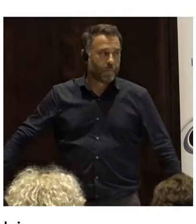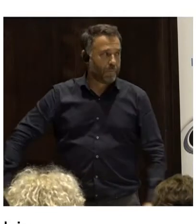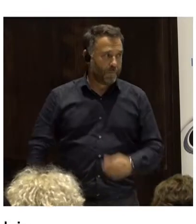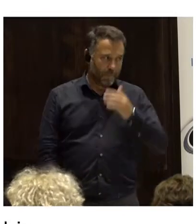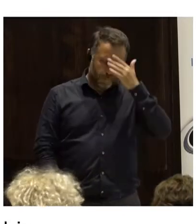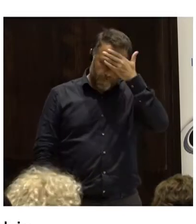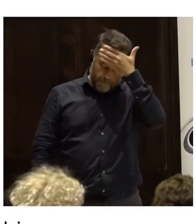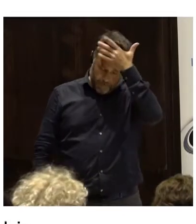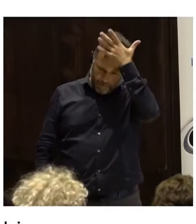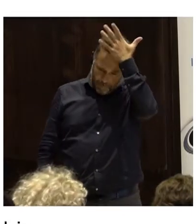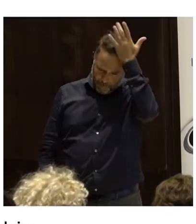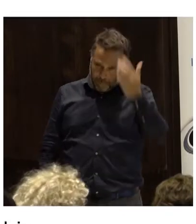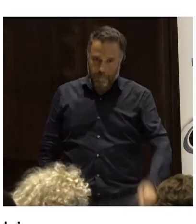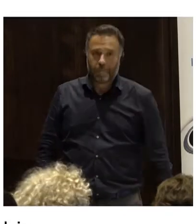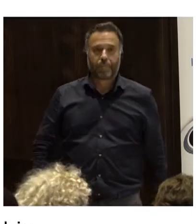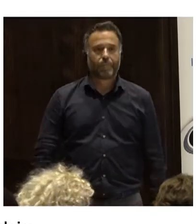moment.